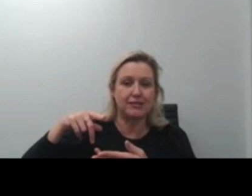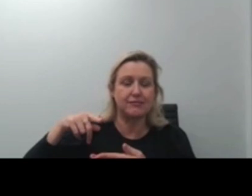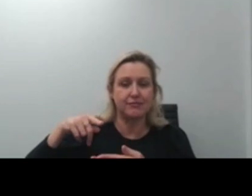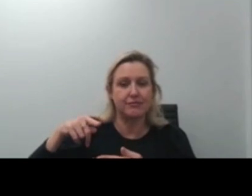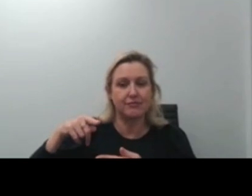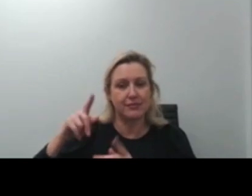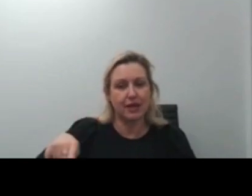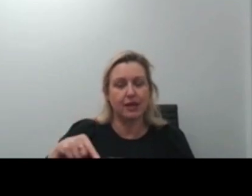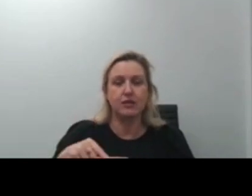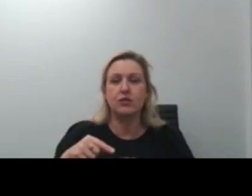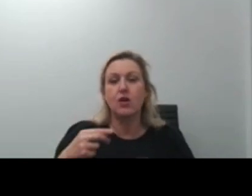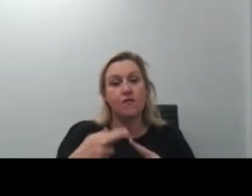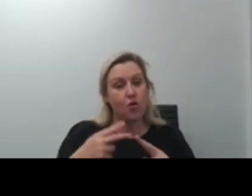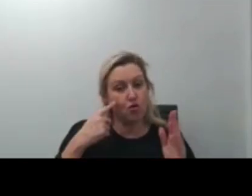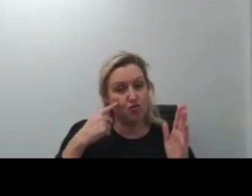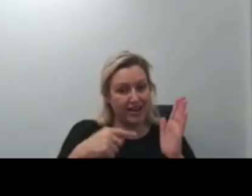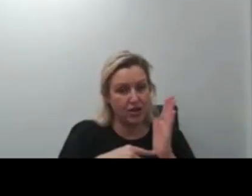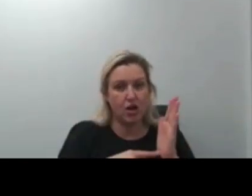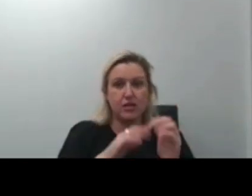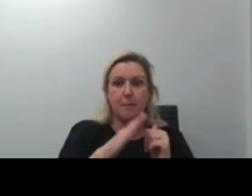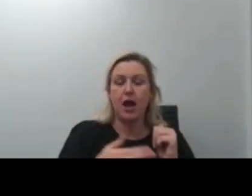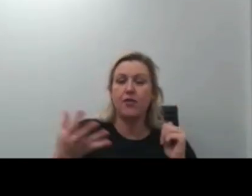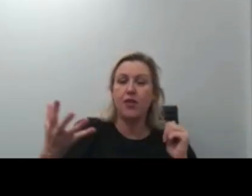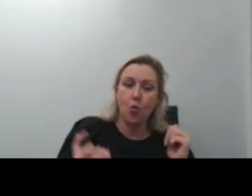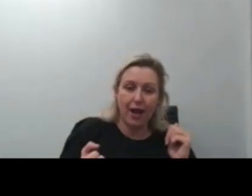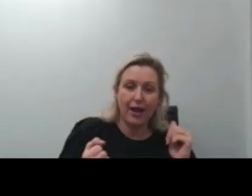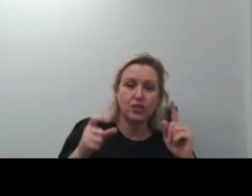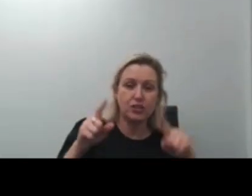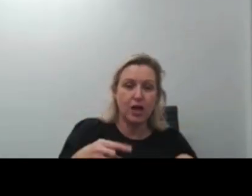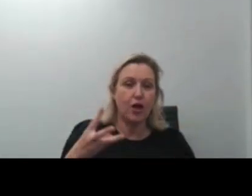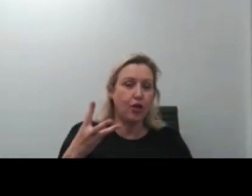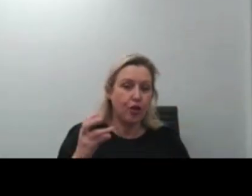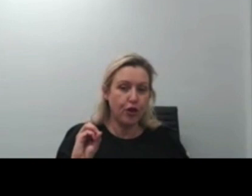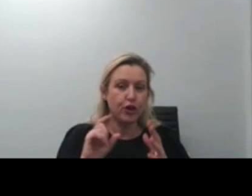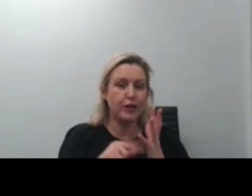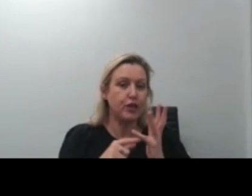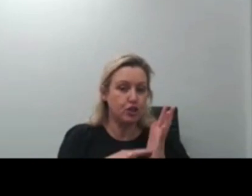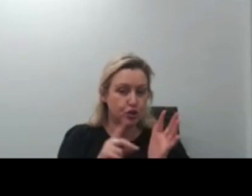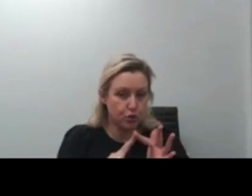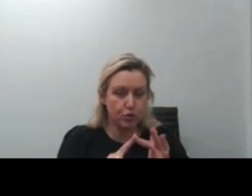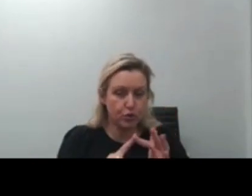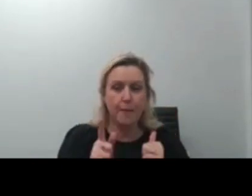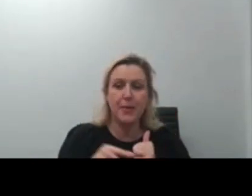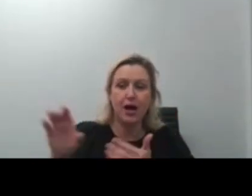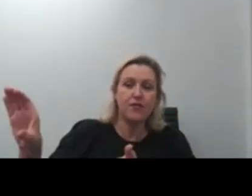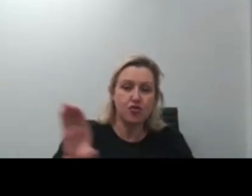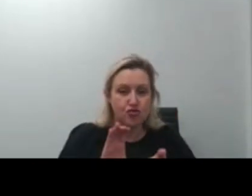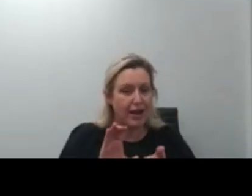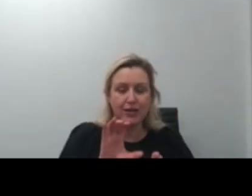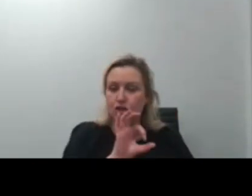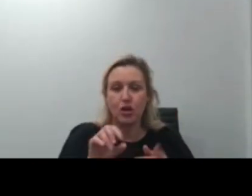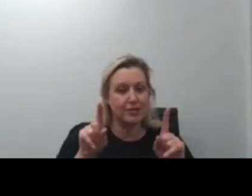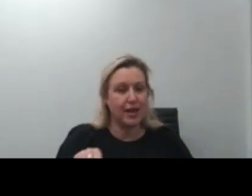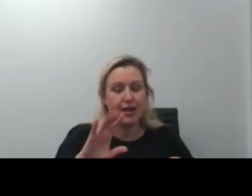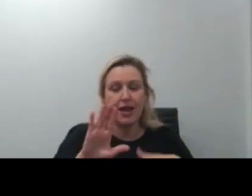we'll be doing in recognition that the wage takes effect from the 30 June, but the grant won't come through